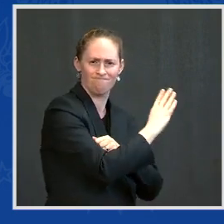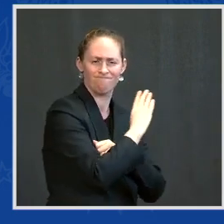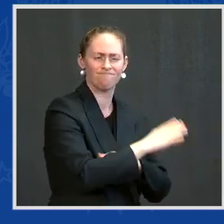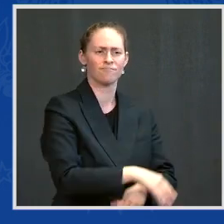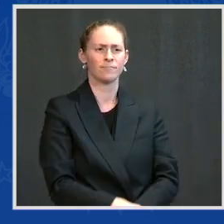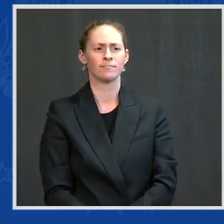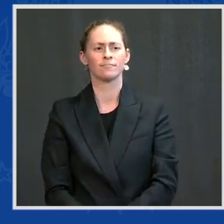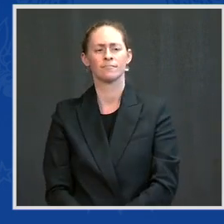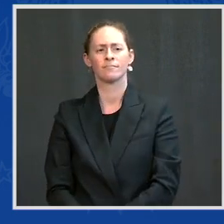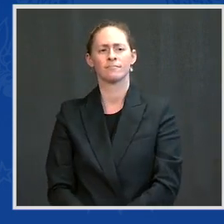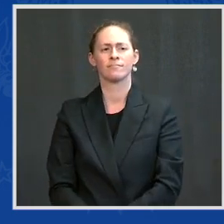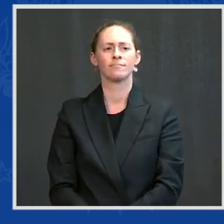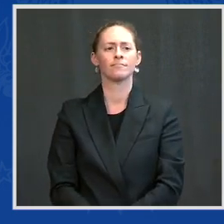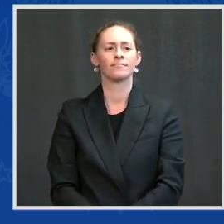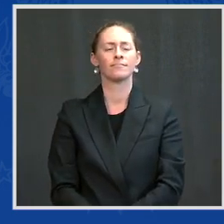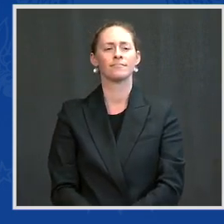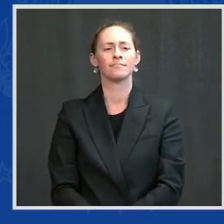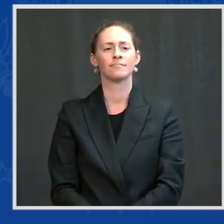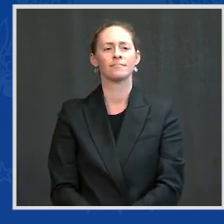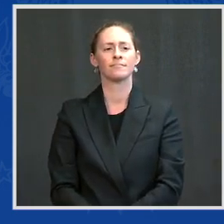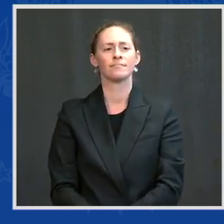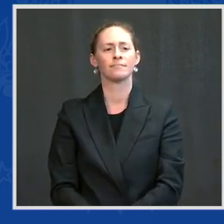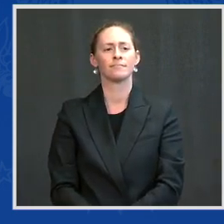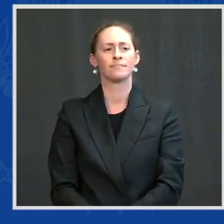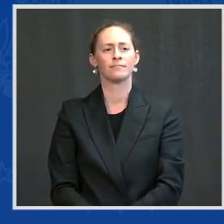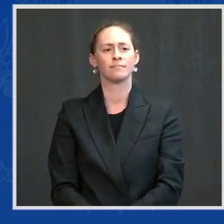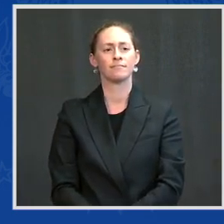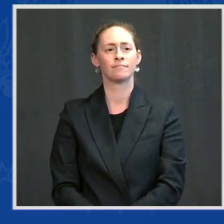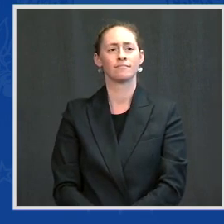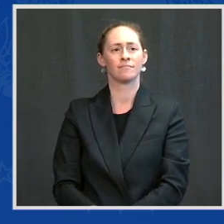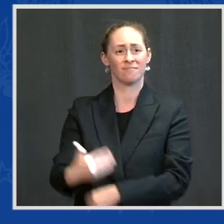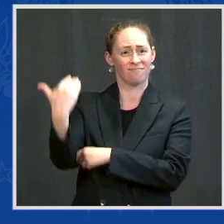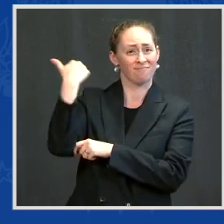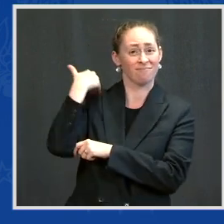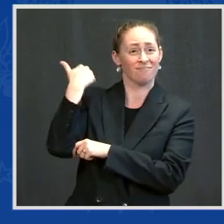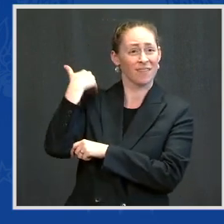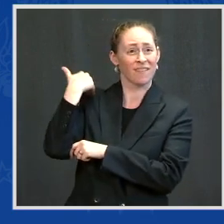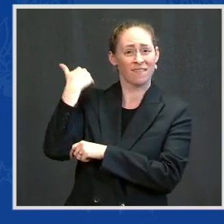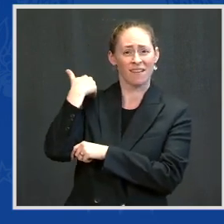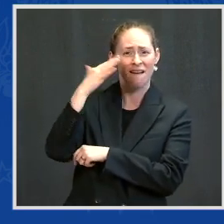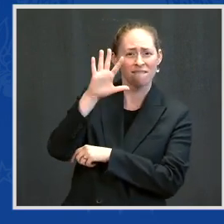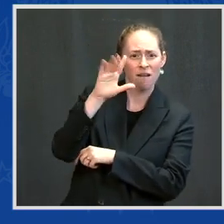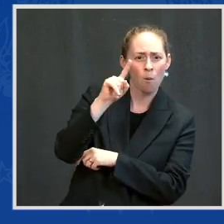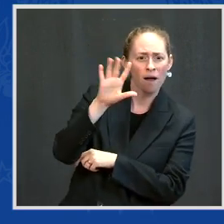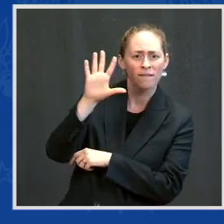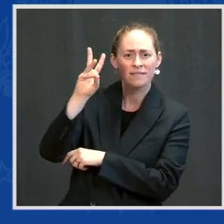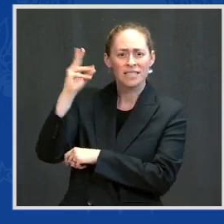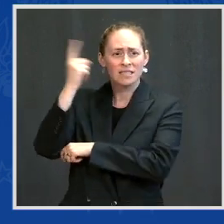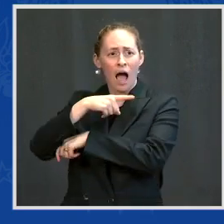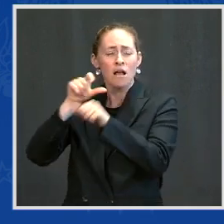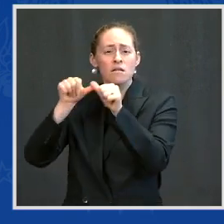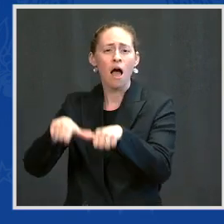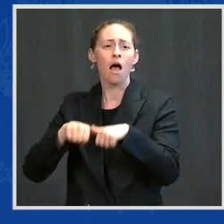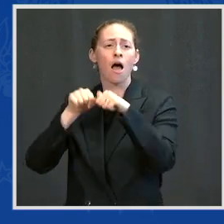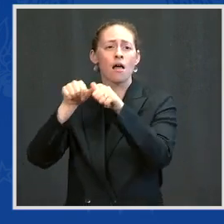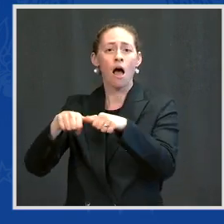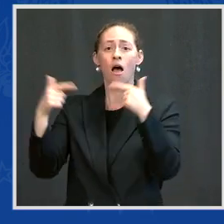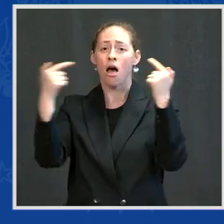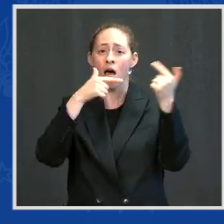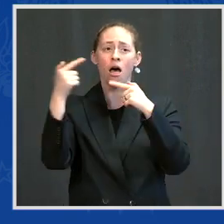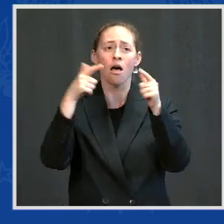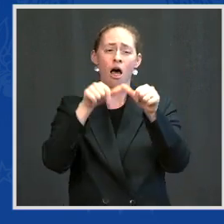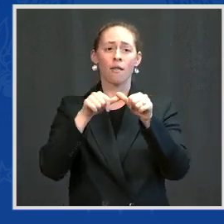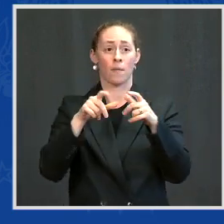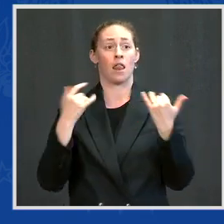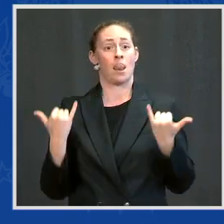took 56 days and then 6 months to get a ceasefire. I'm praying this ceasefire will hold. I take Bibi Netanyahu